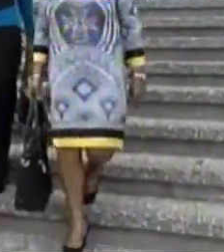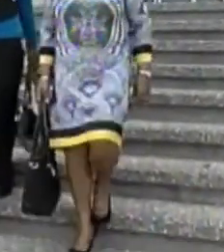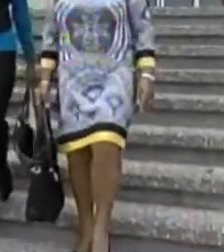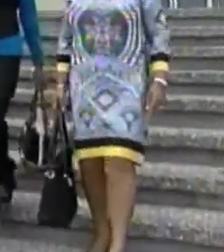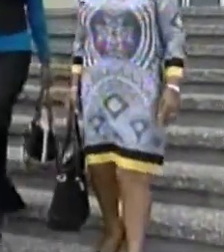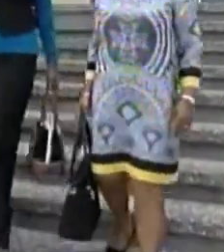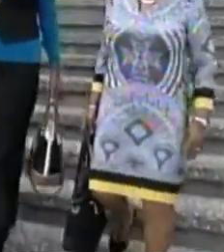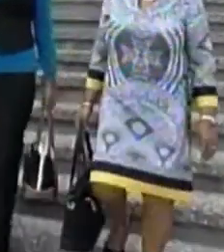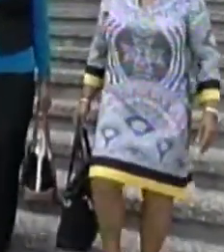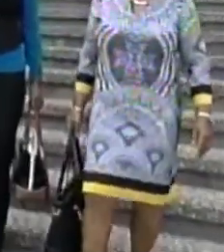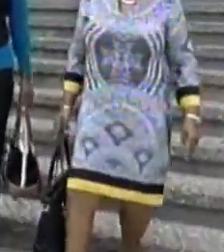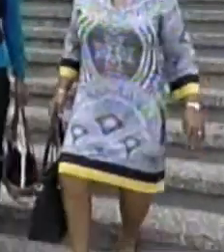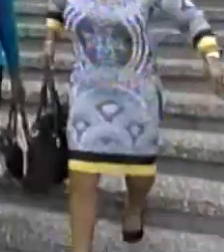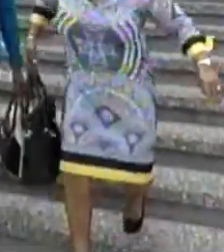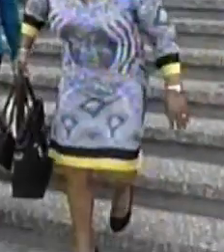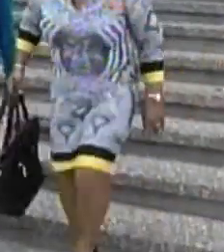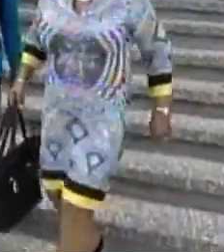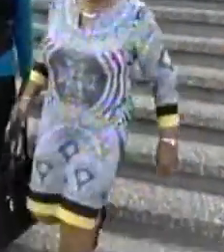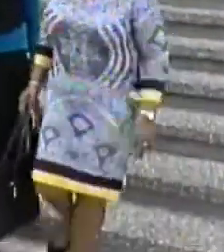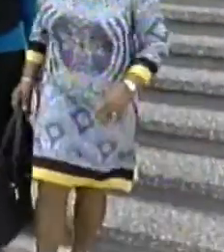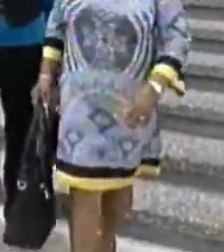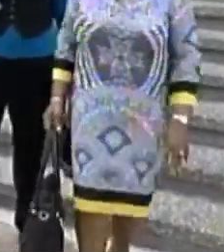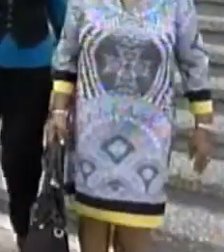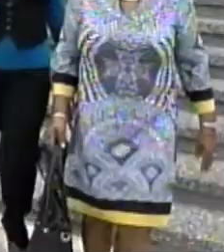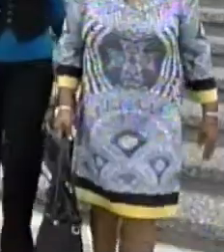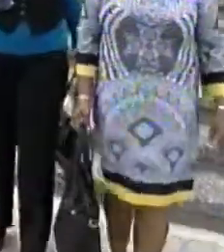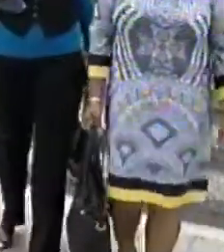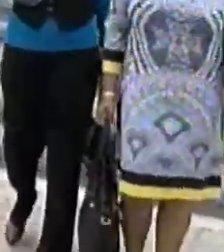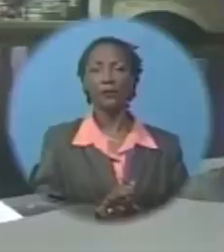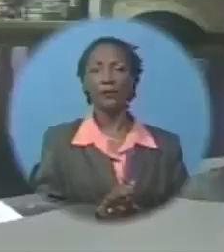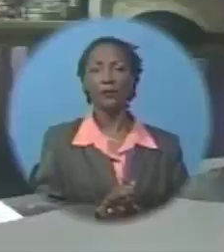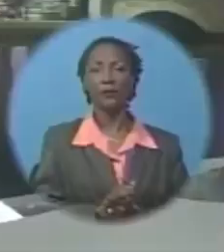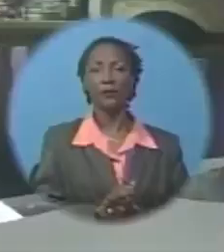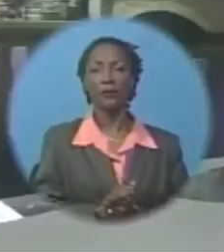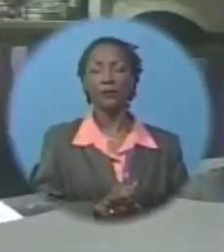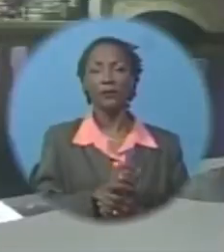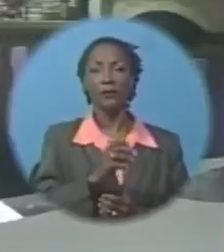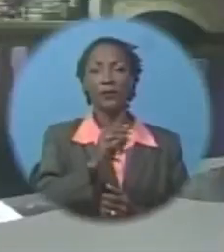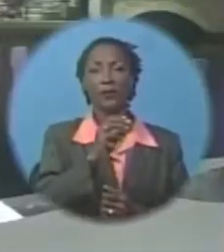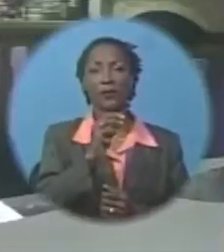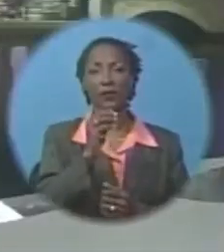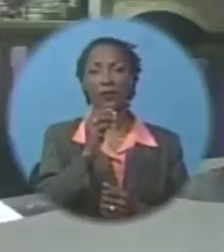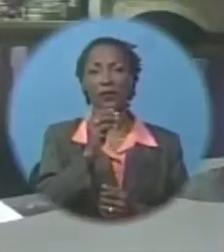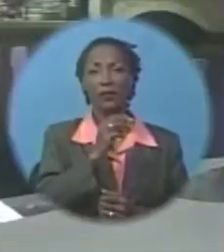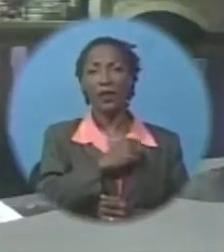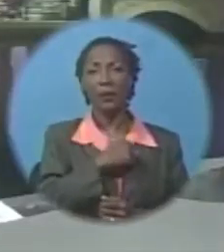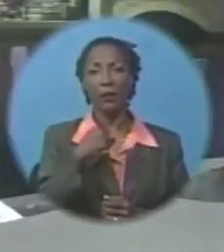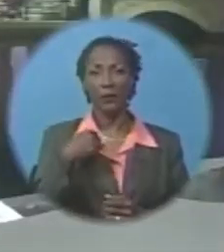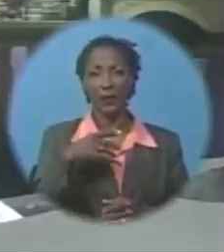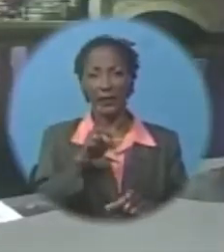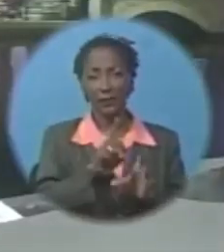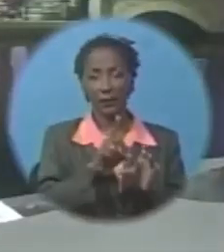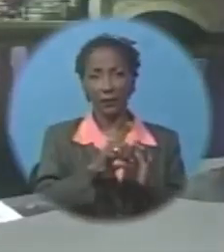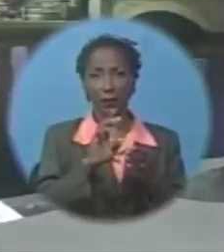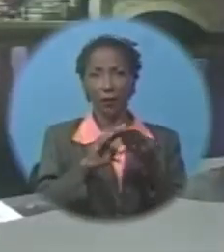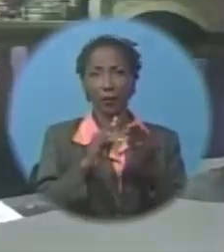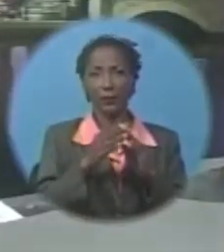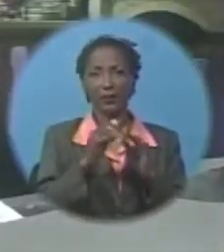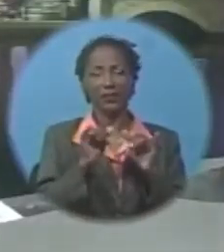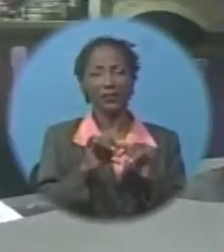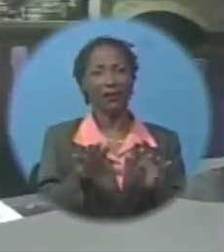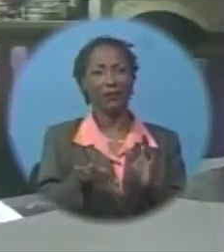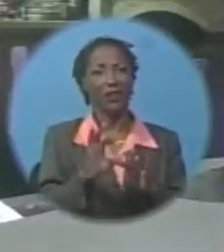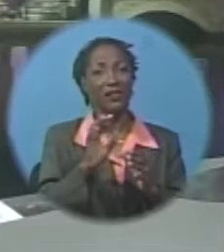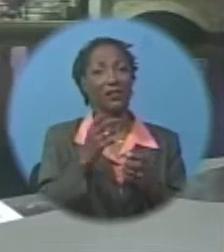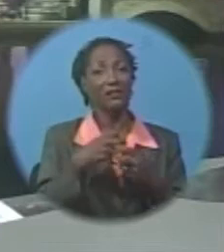Cornelius. Sharika Griffith, CBC News. Thanks, Sharika. Members of the disabled community still